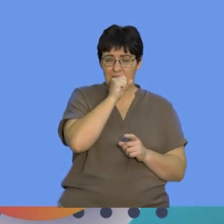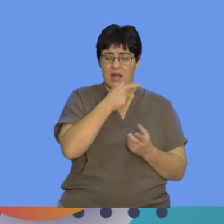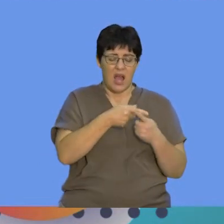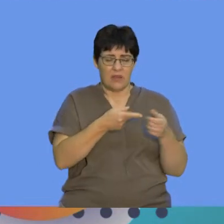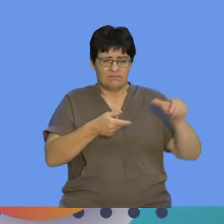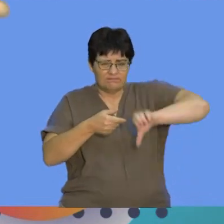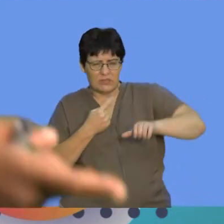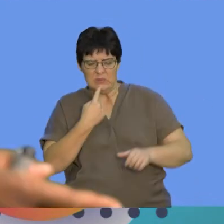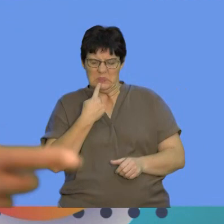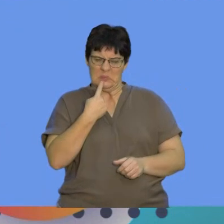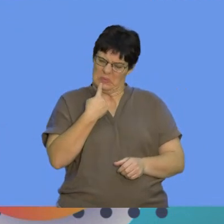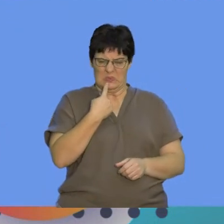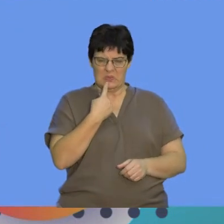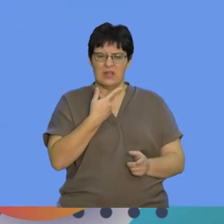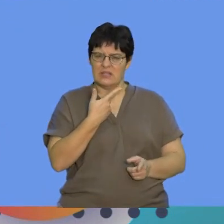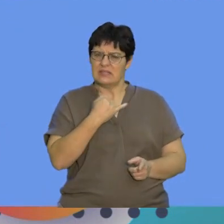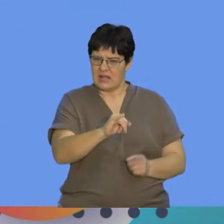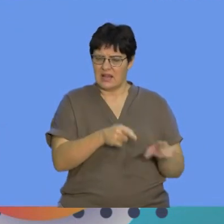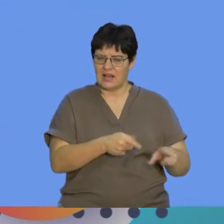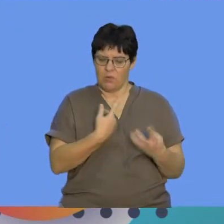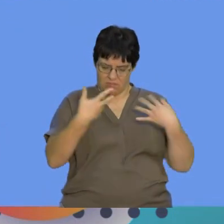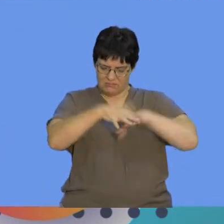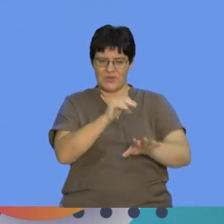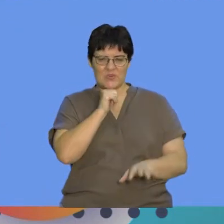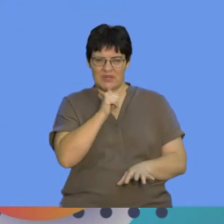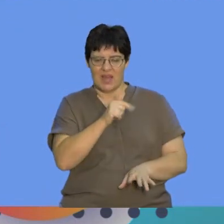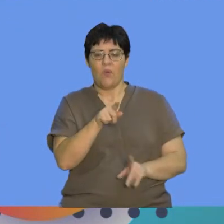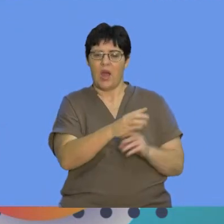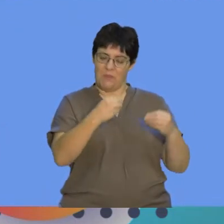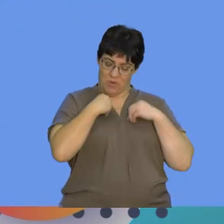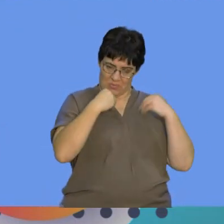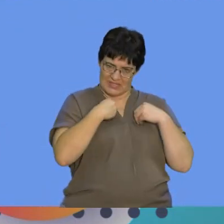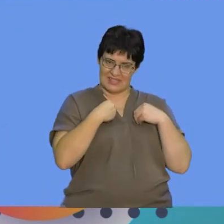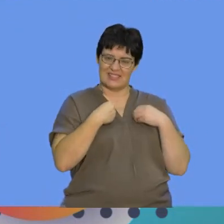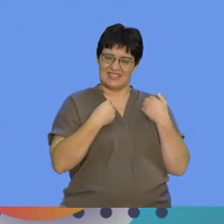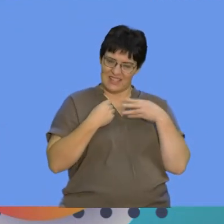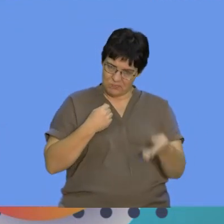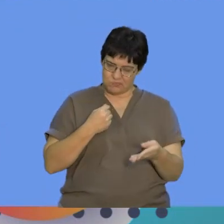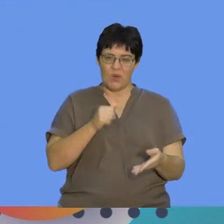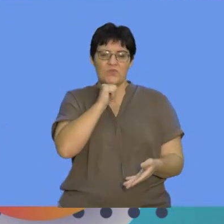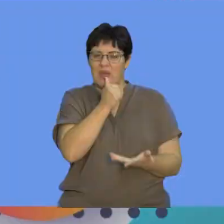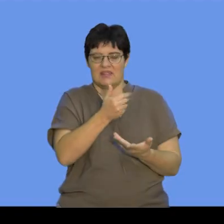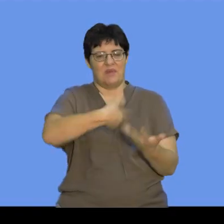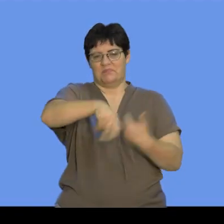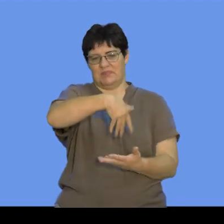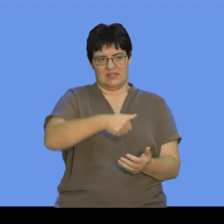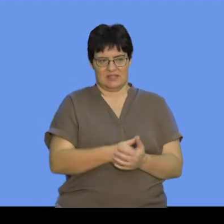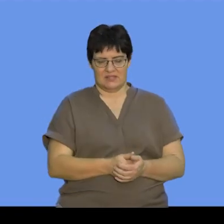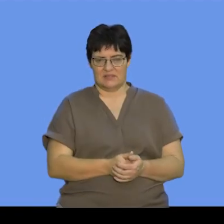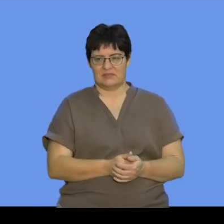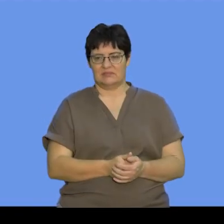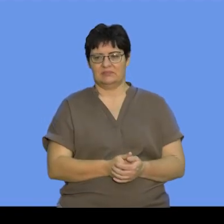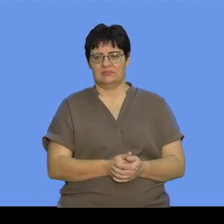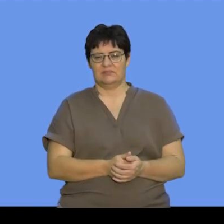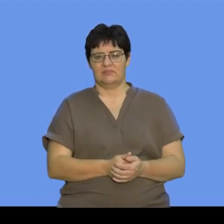new substances. As a result, they actually retain their individual properties within a mixture, right? Okay, and then